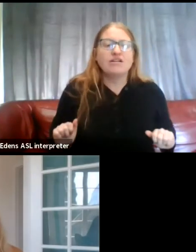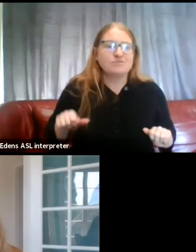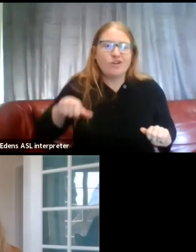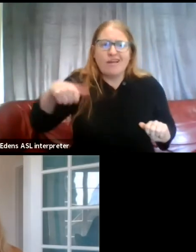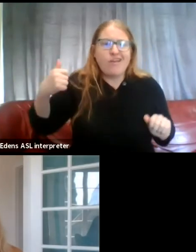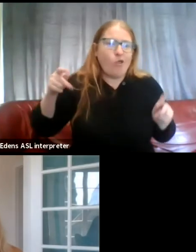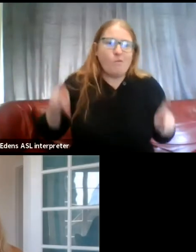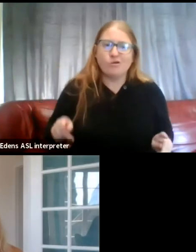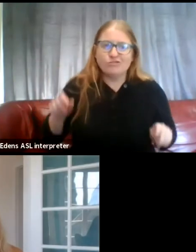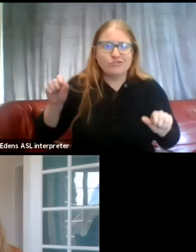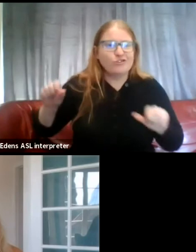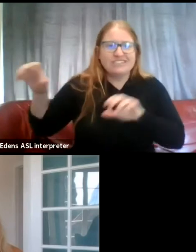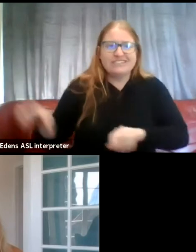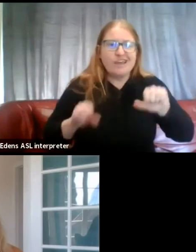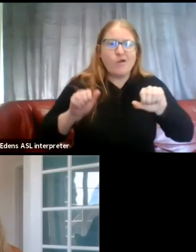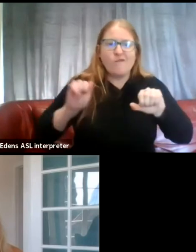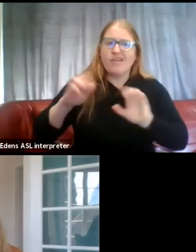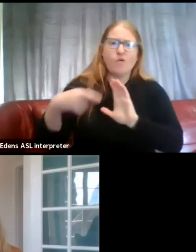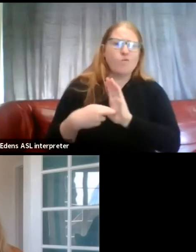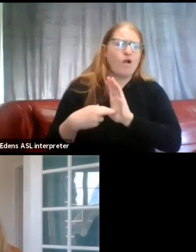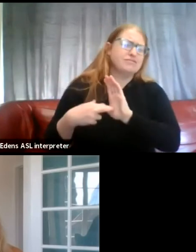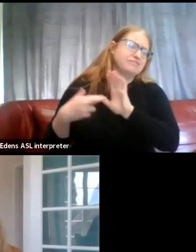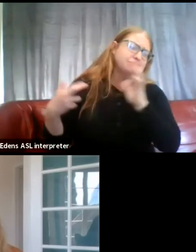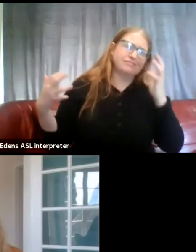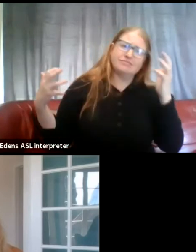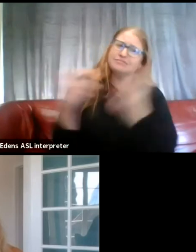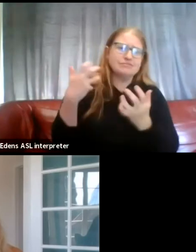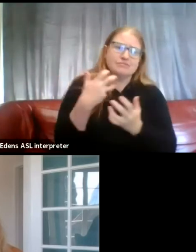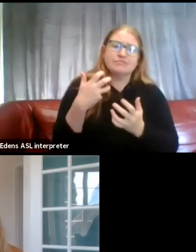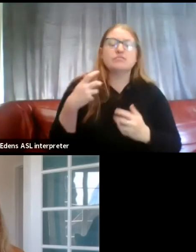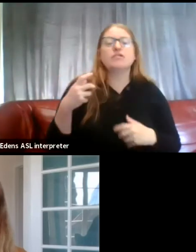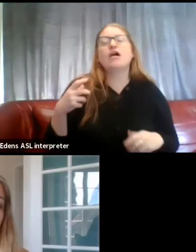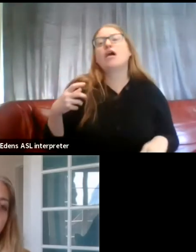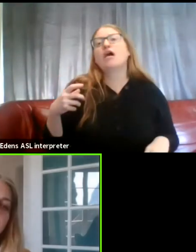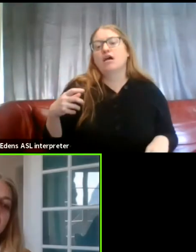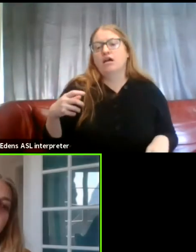person could play that role. Like, I thought she was really, really terrific in that.